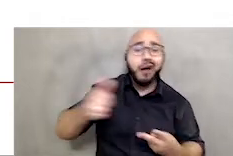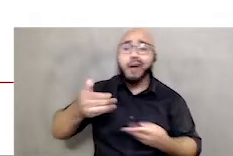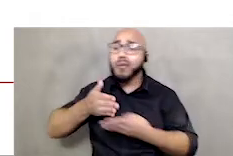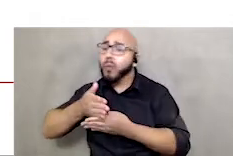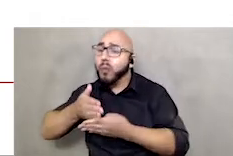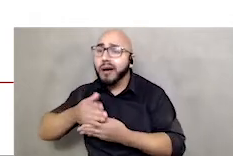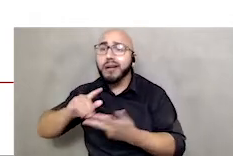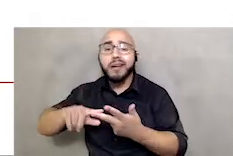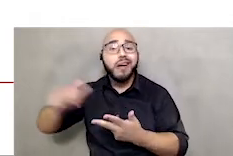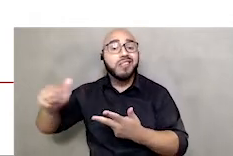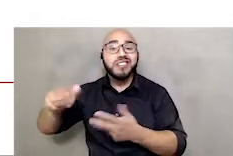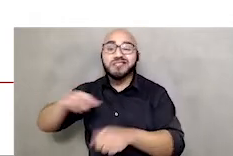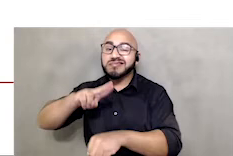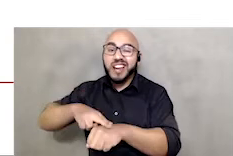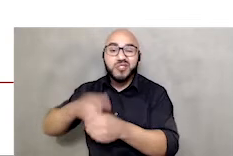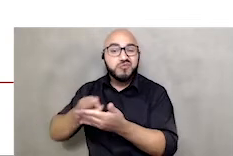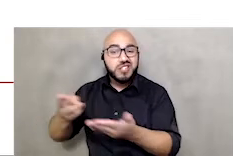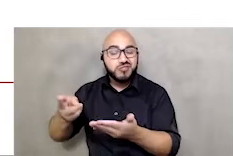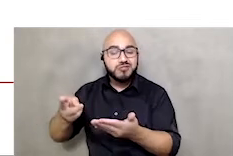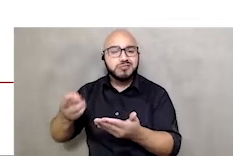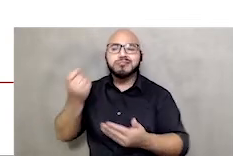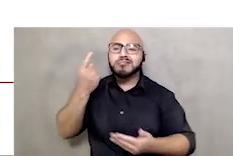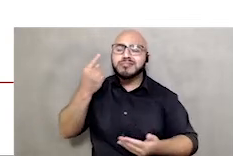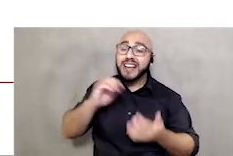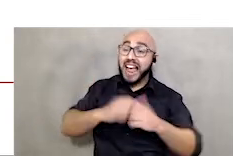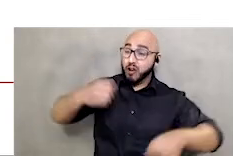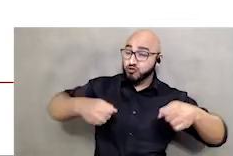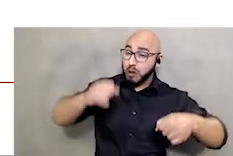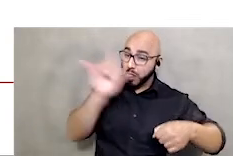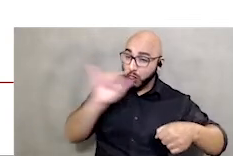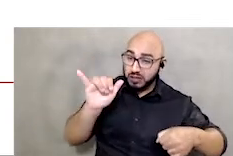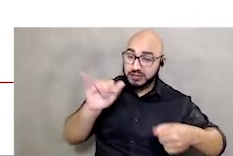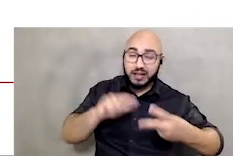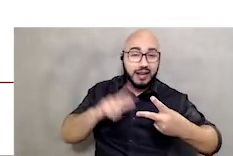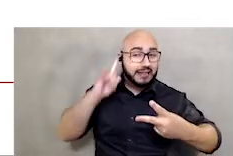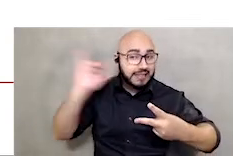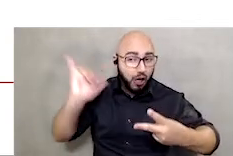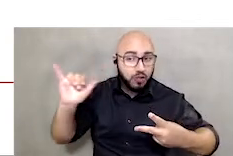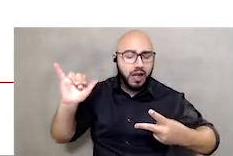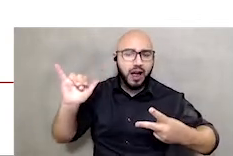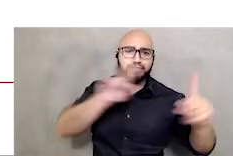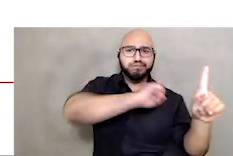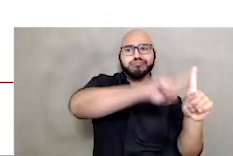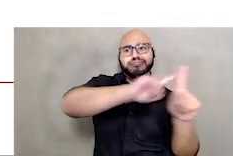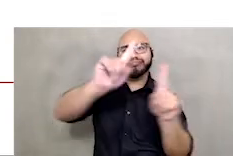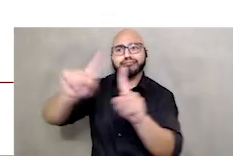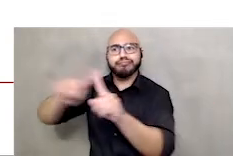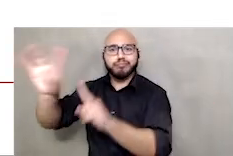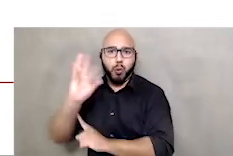And even the characteristics of how they look and how they sound differ across